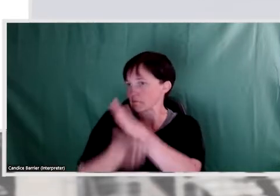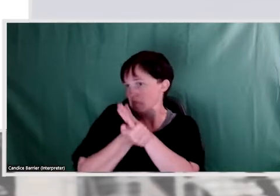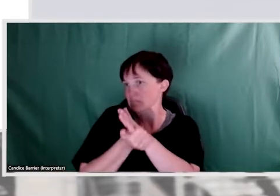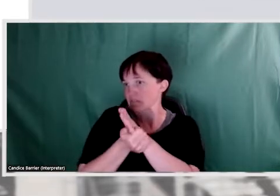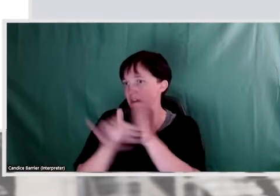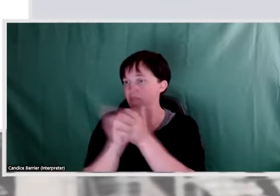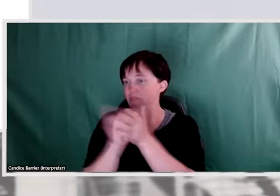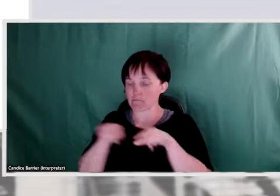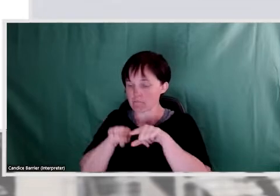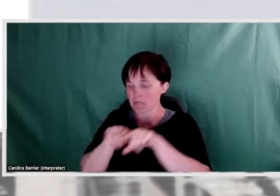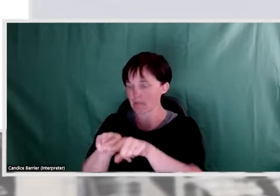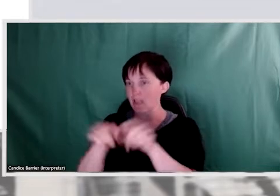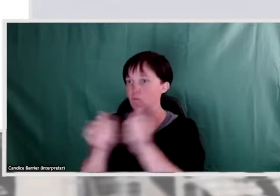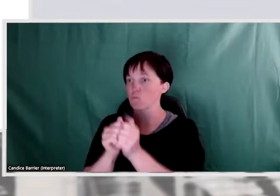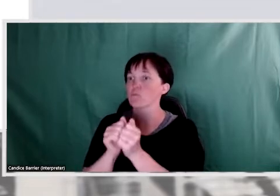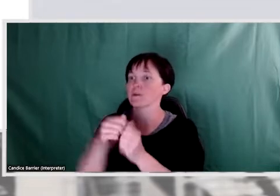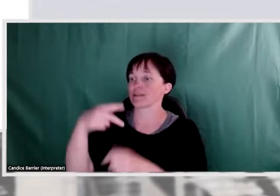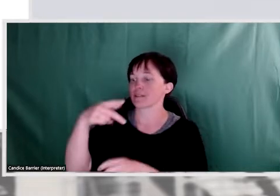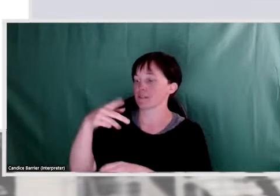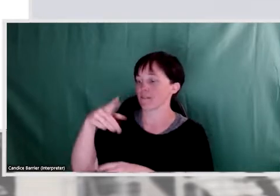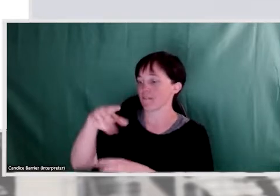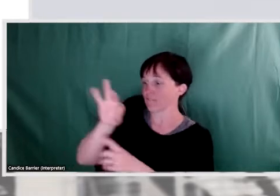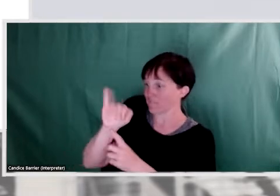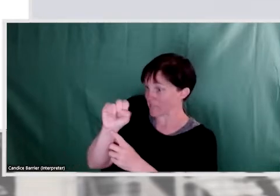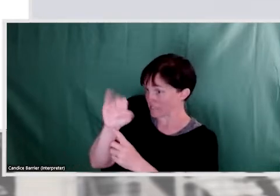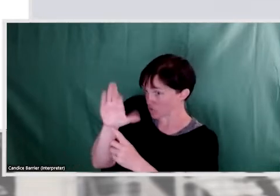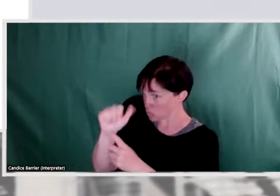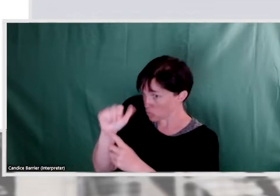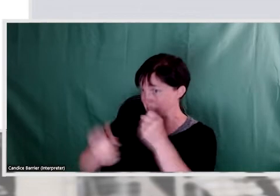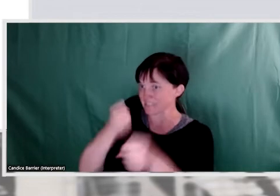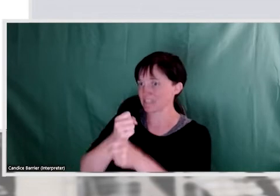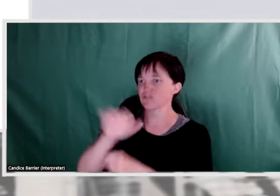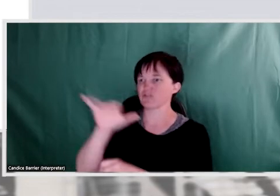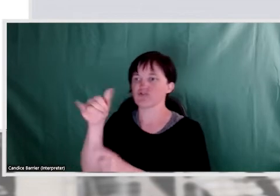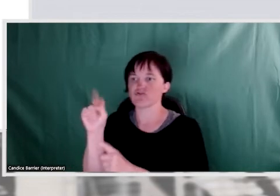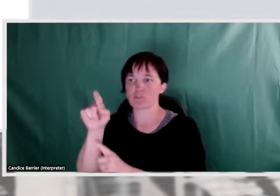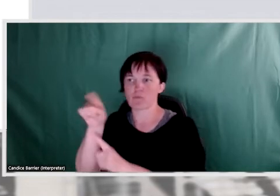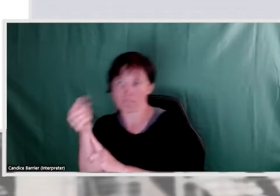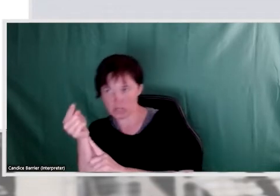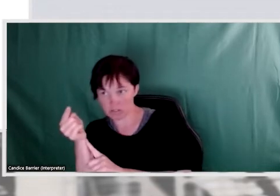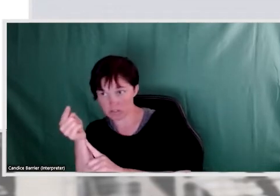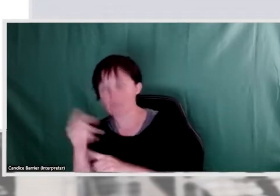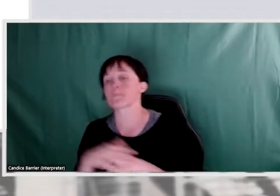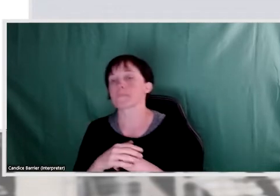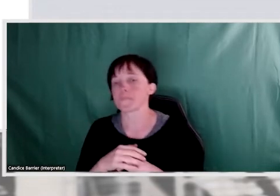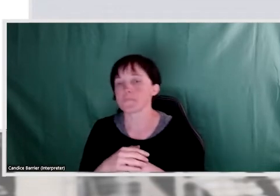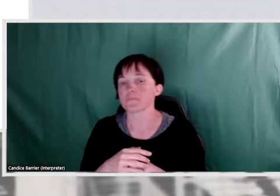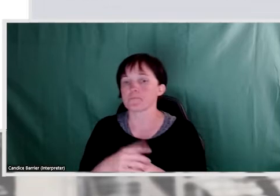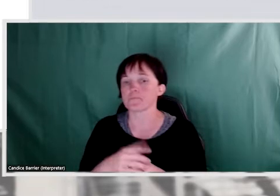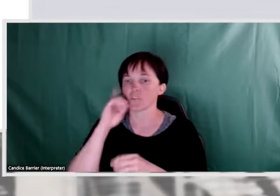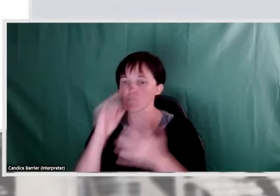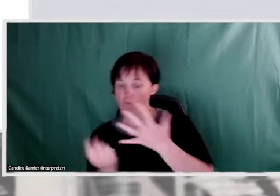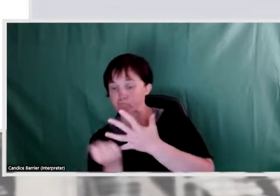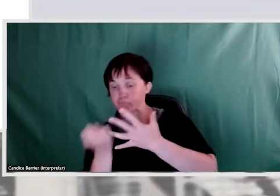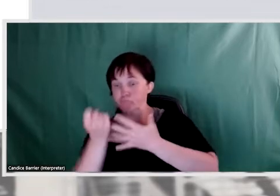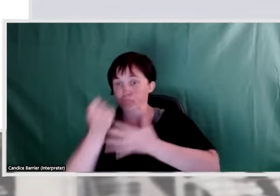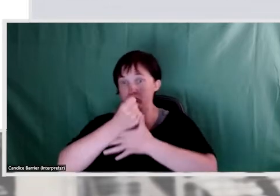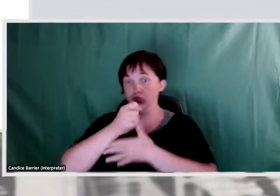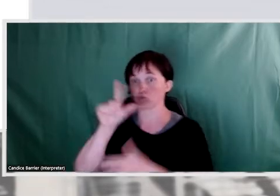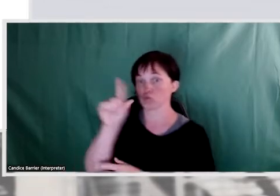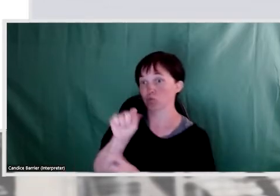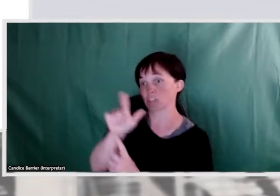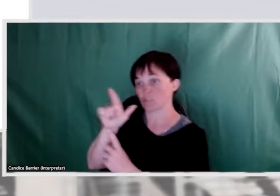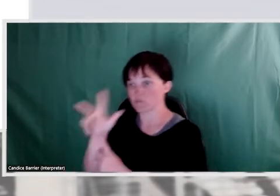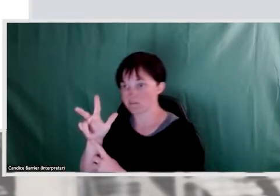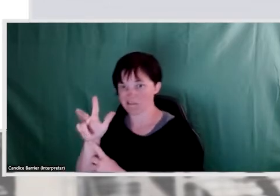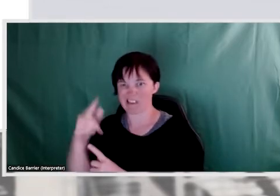our fiscal year, which is the calendar year start of January 1st. In terms of priorities for the 2023 budget, I think